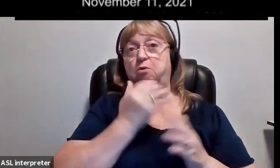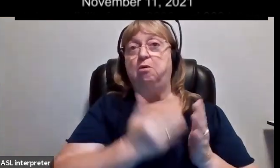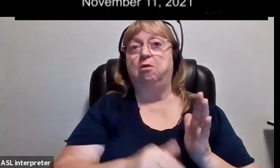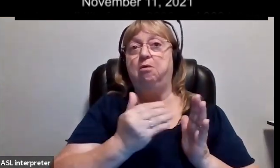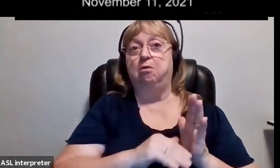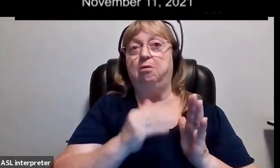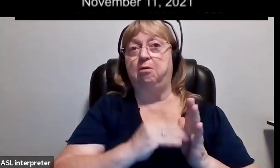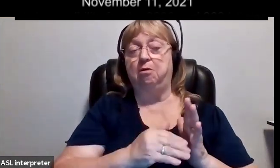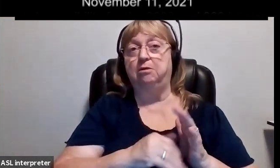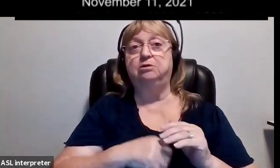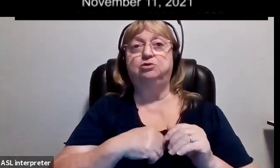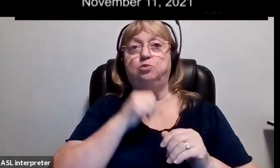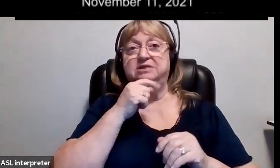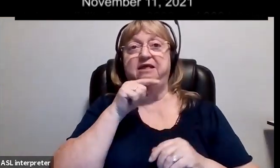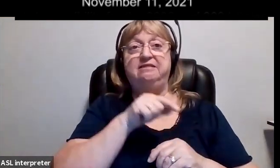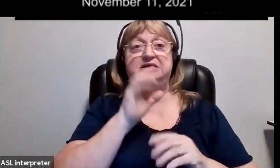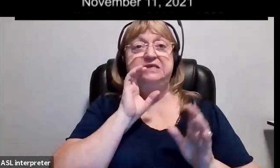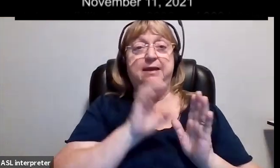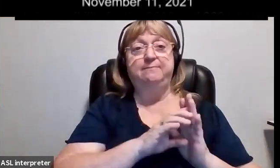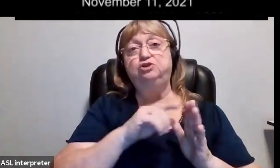say this image shows, just say